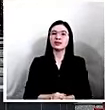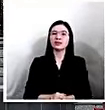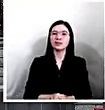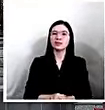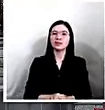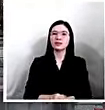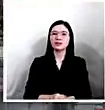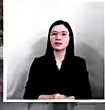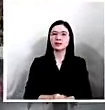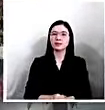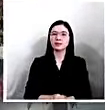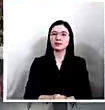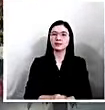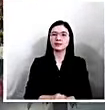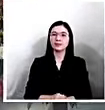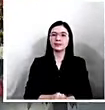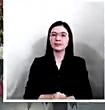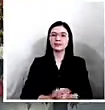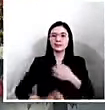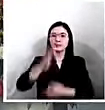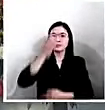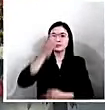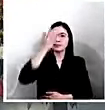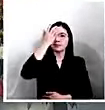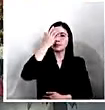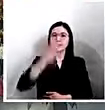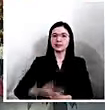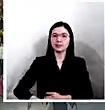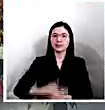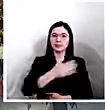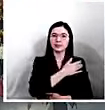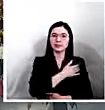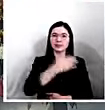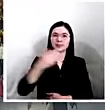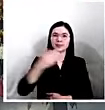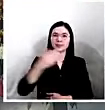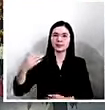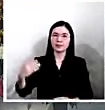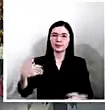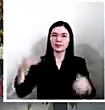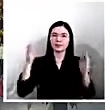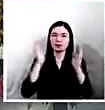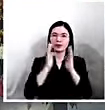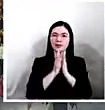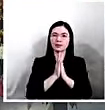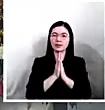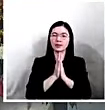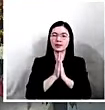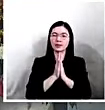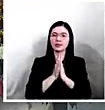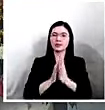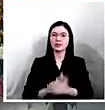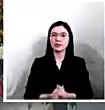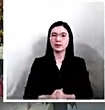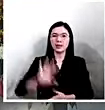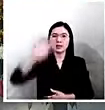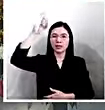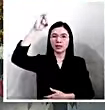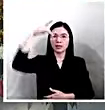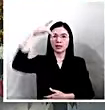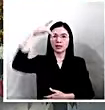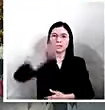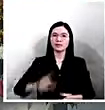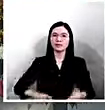words. In the name of the Father, and of the Son, and of the Holy Spirit. Amen. The grace of our Lord